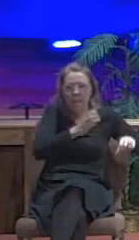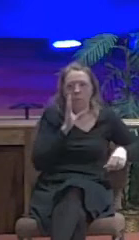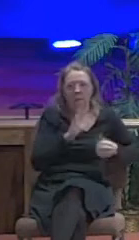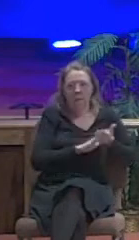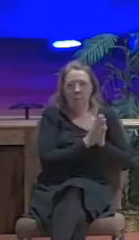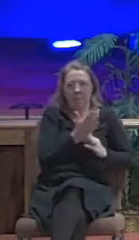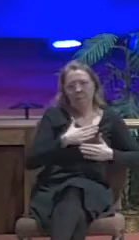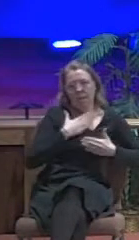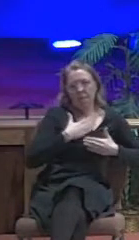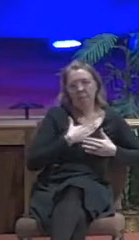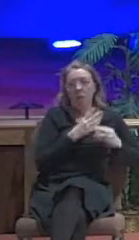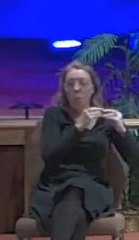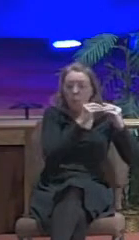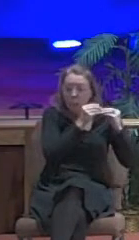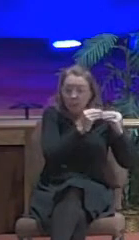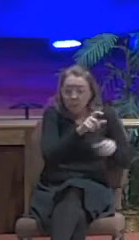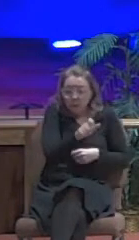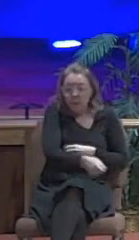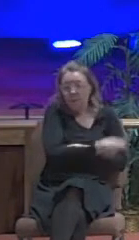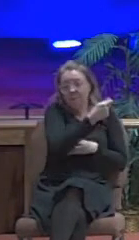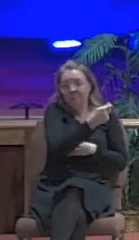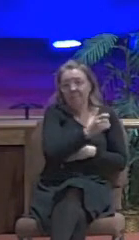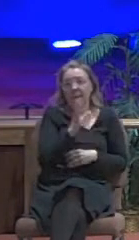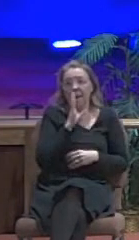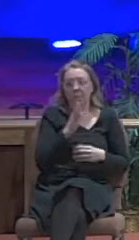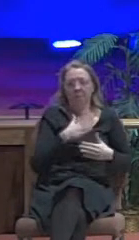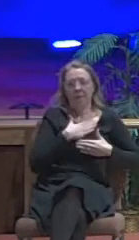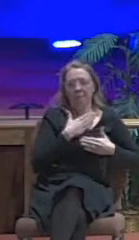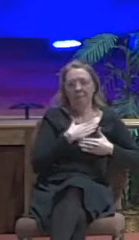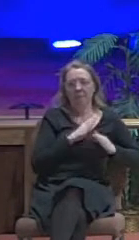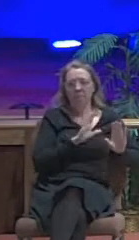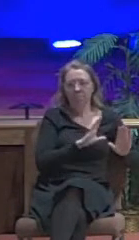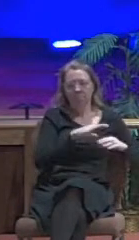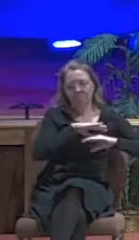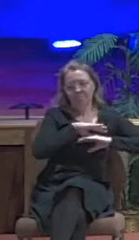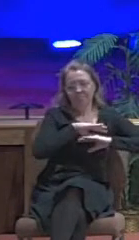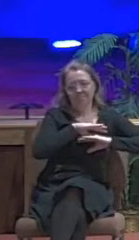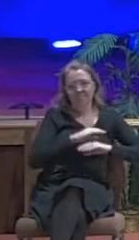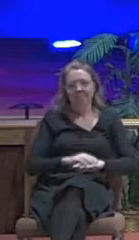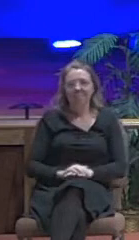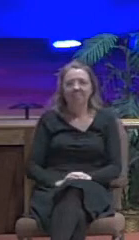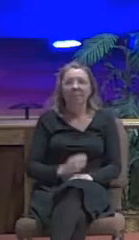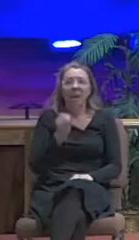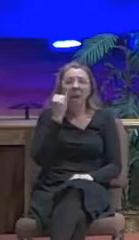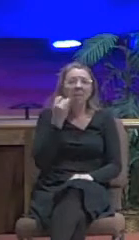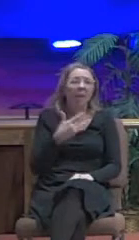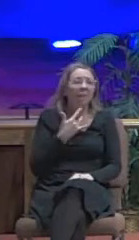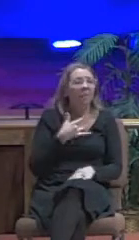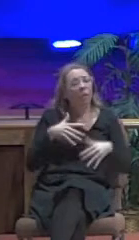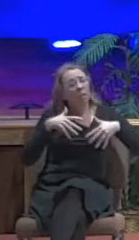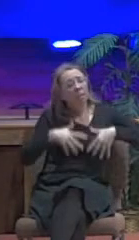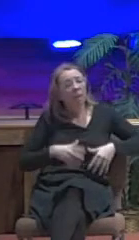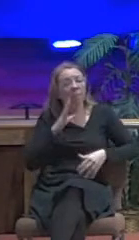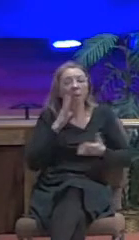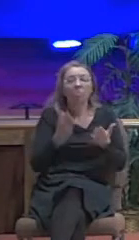clubs. Right? I'm feeling depressed. Time to go shopping.